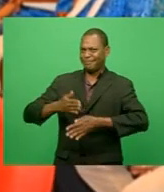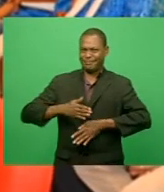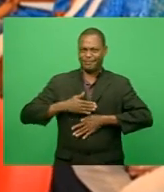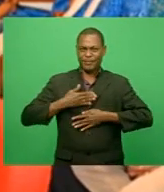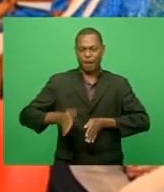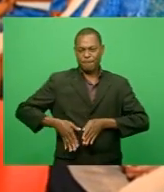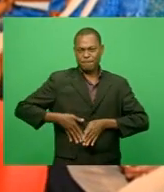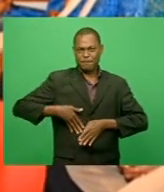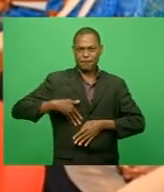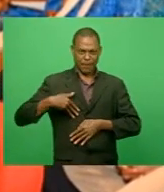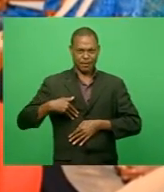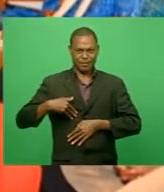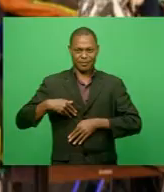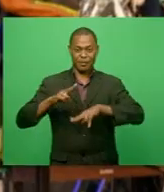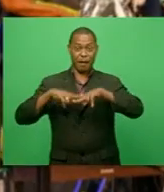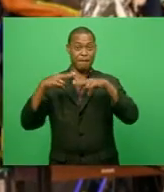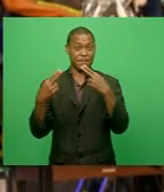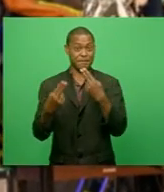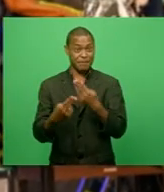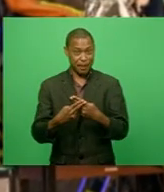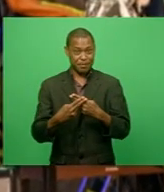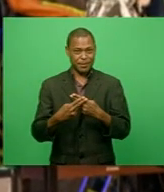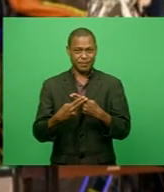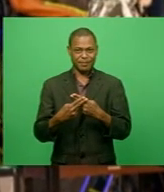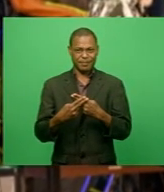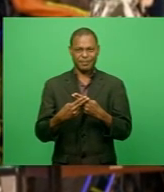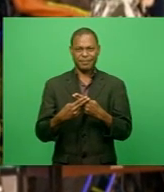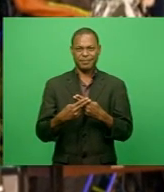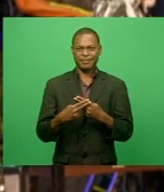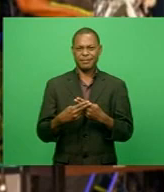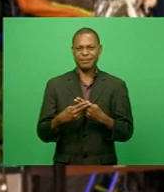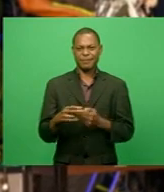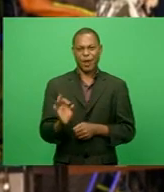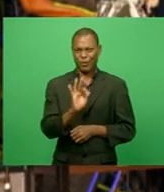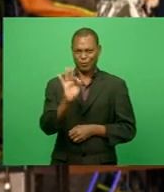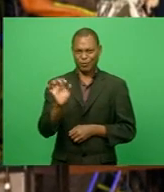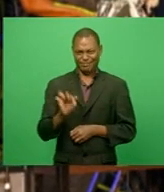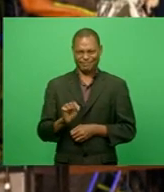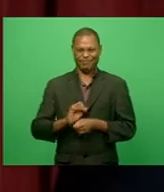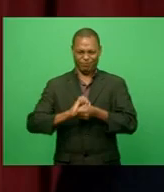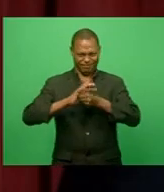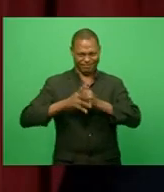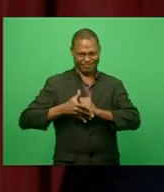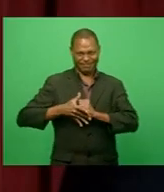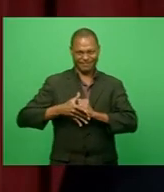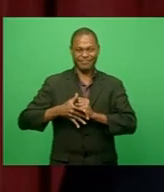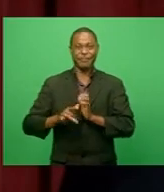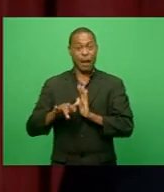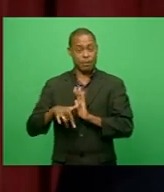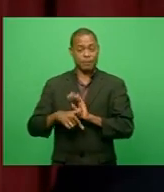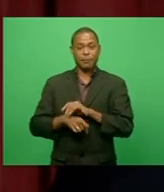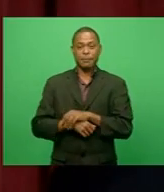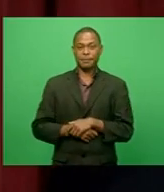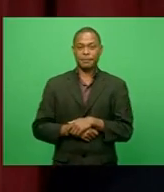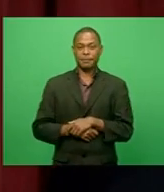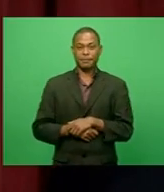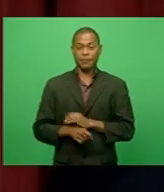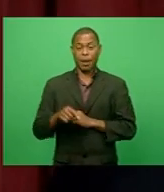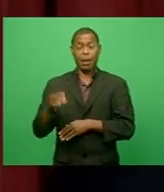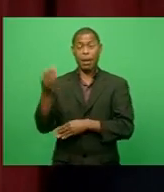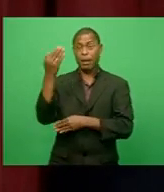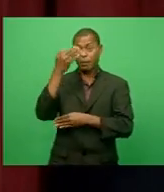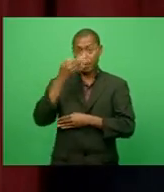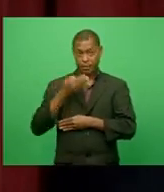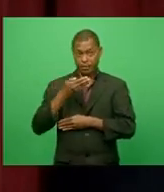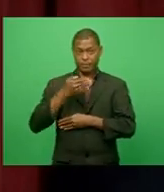and family members who are unable to be with us due to the impact of the global pandemic. This evening allows us